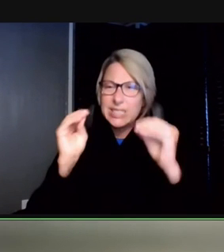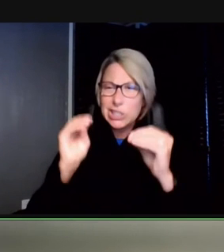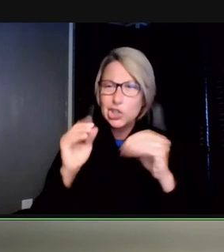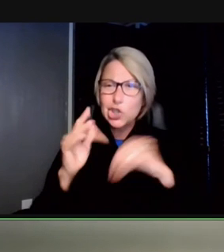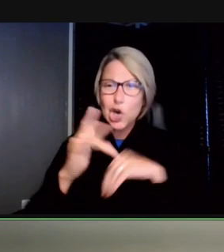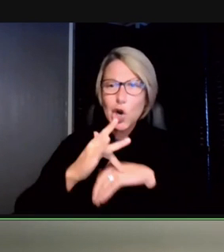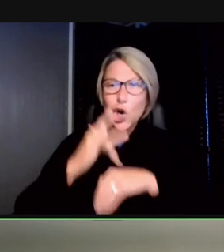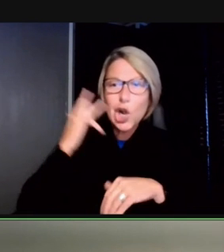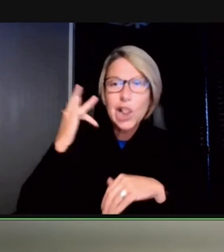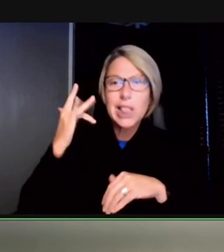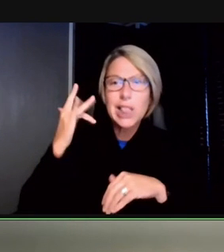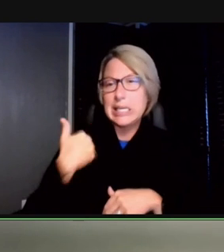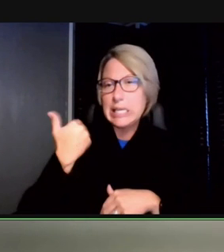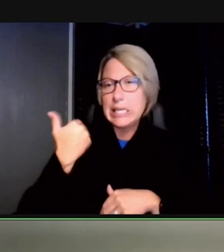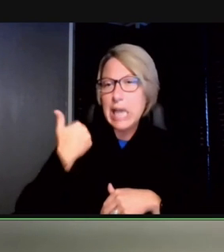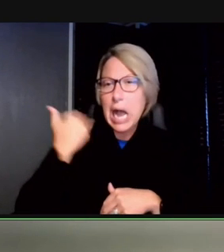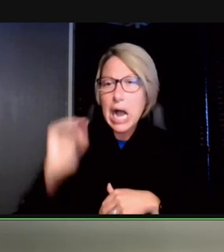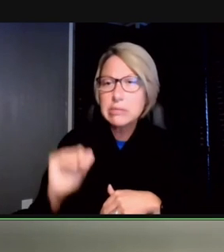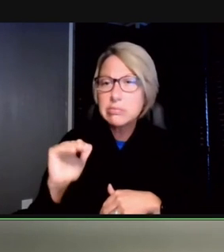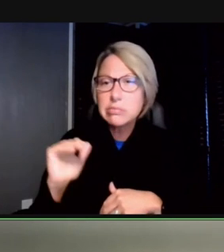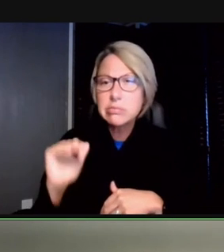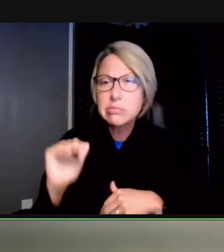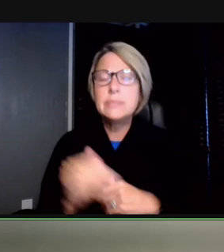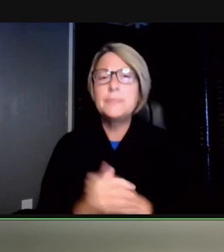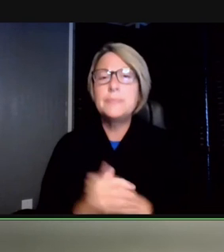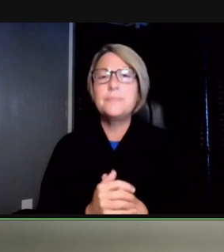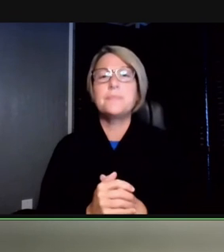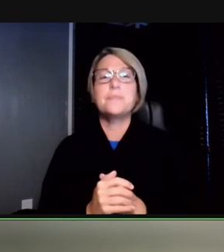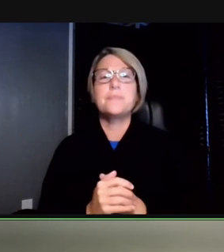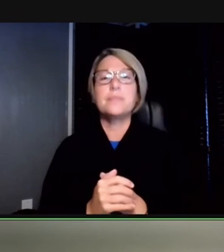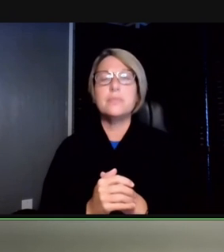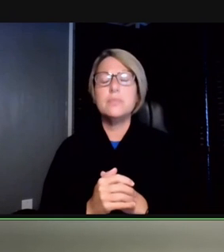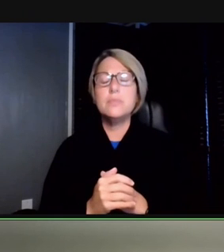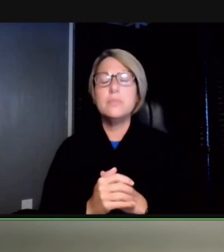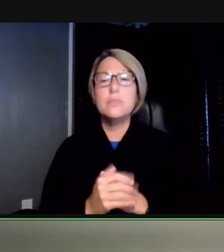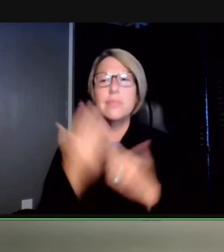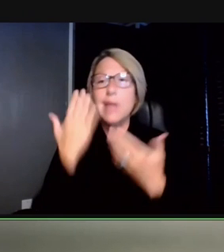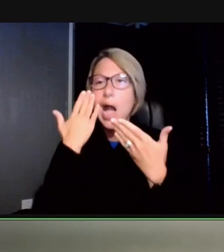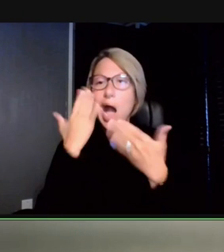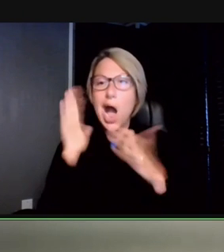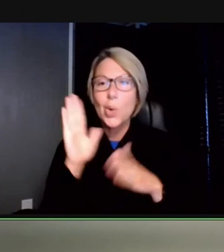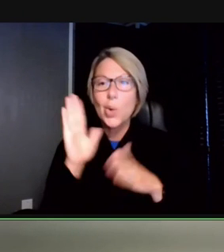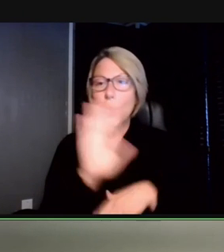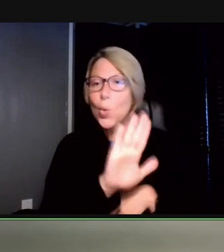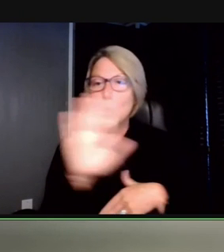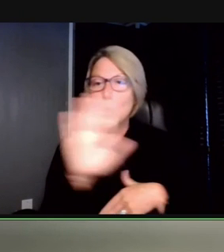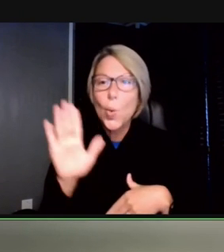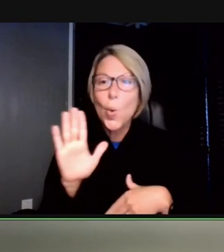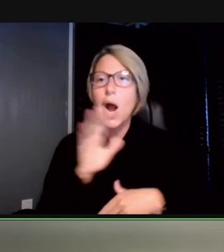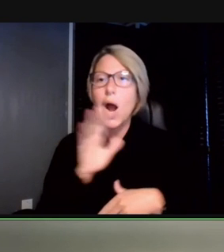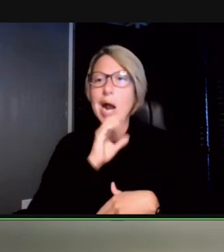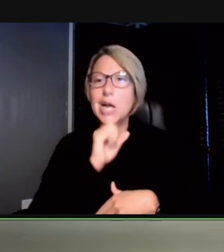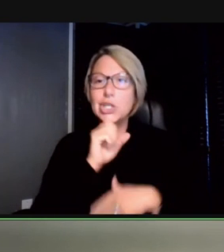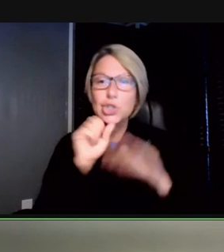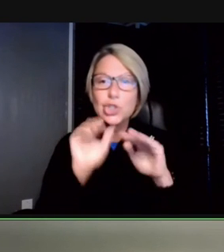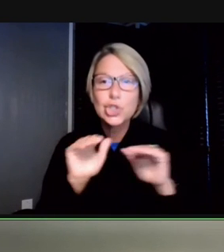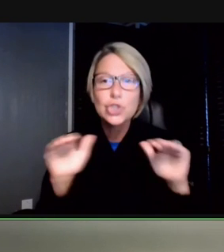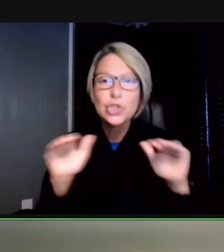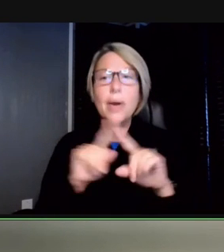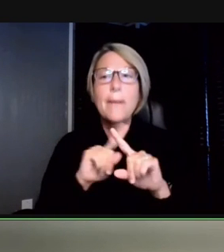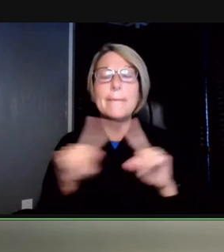age of all of the children that you're on this phone call for, but it's really important